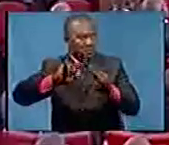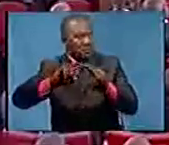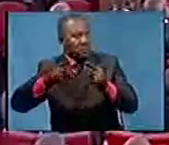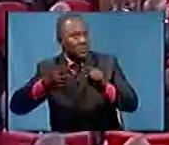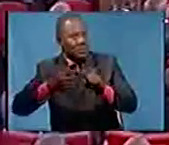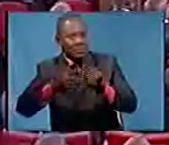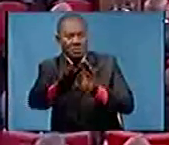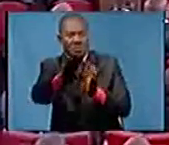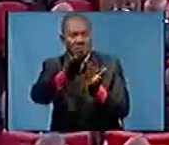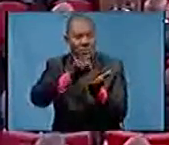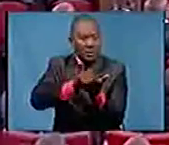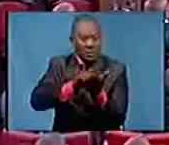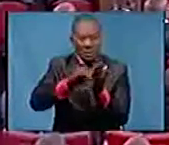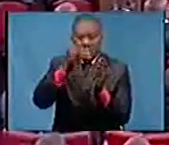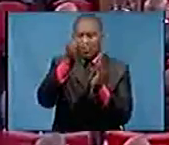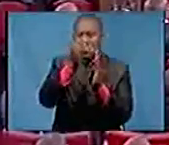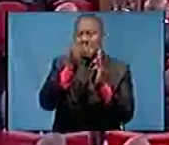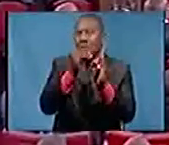in one of the paragraphs,